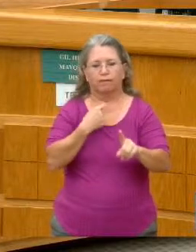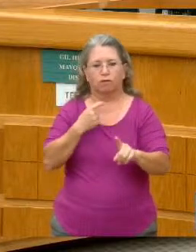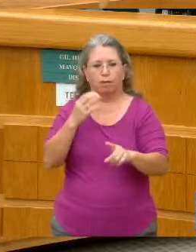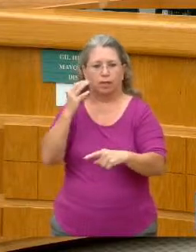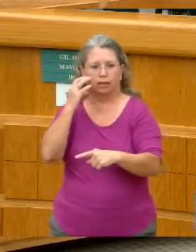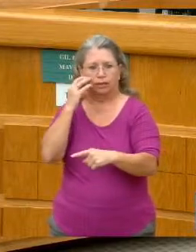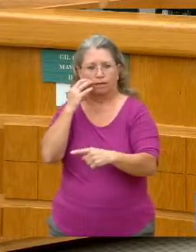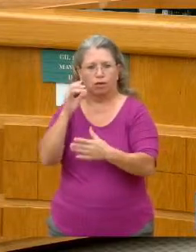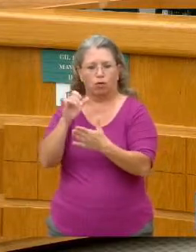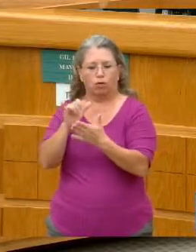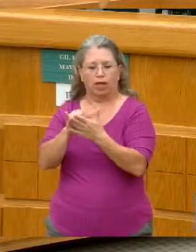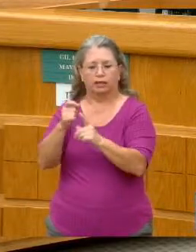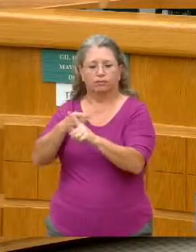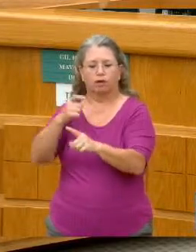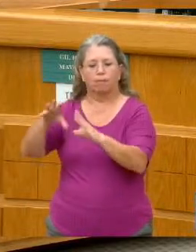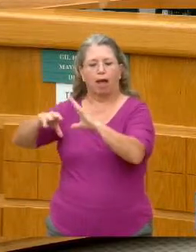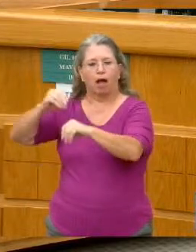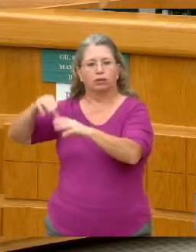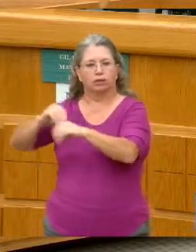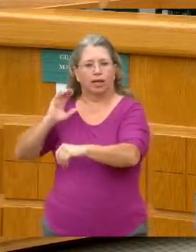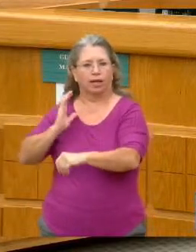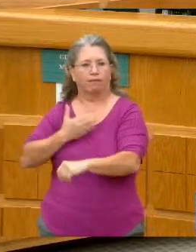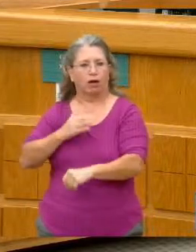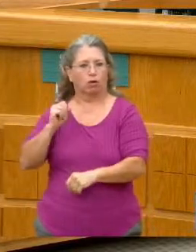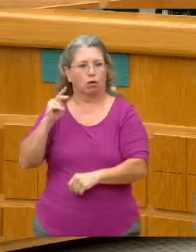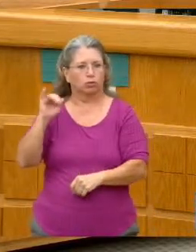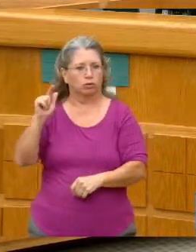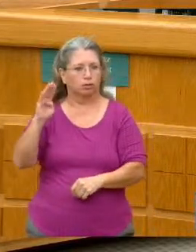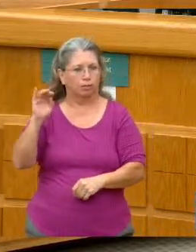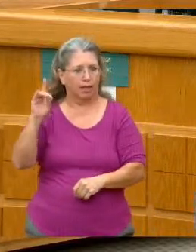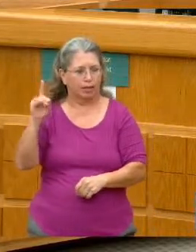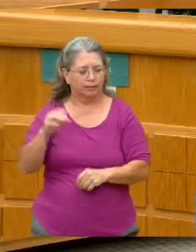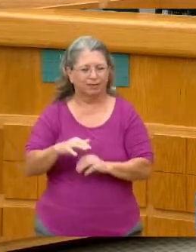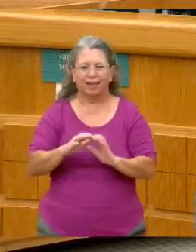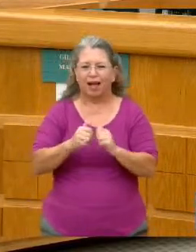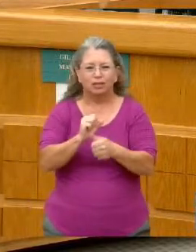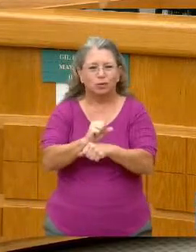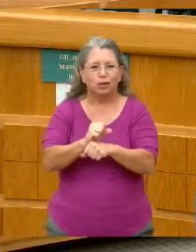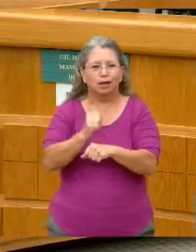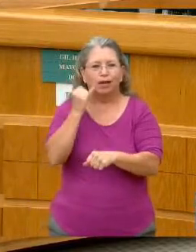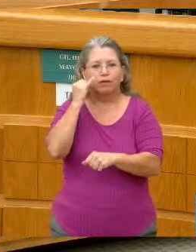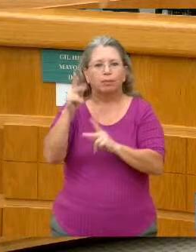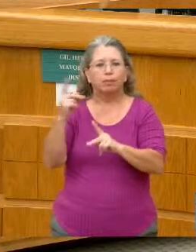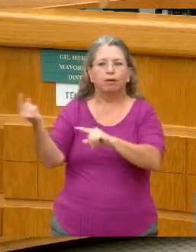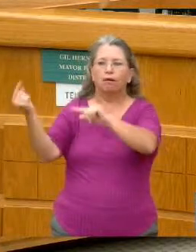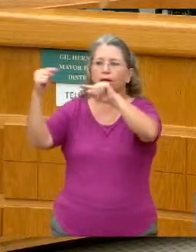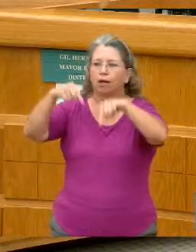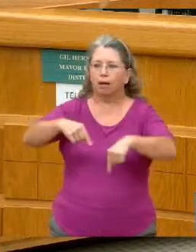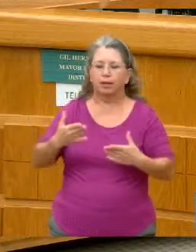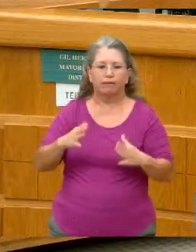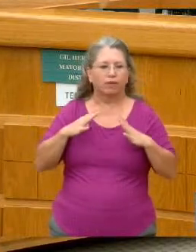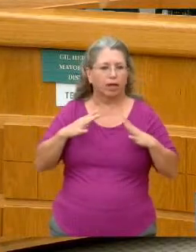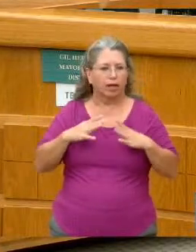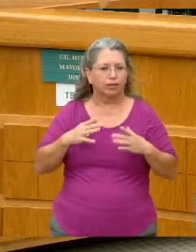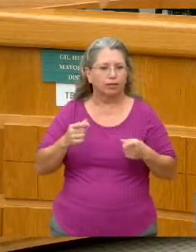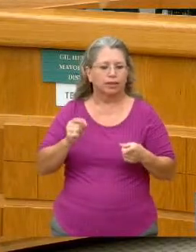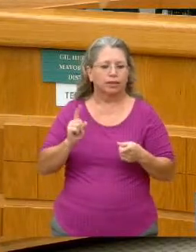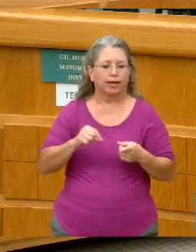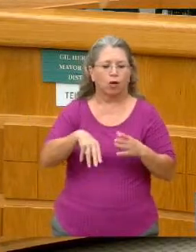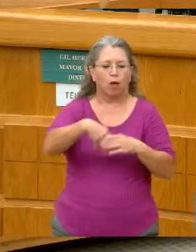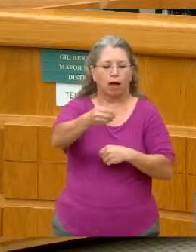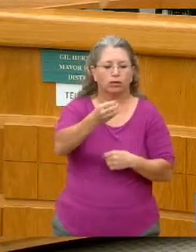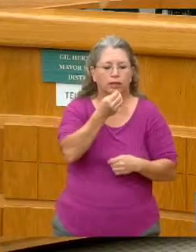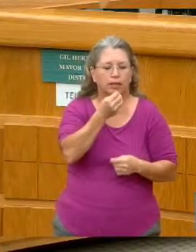this week. So how does this work? If you're from outside the coastal bend and you go to breakfast, lunch, and dinner at a restaurant, you get counted 3 times. That's